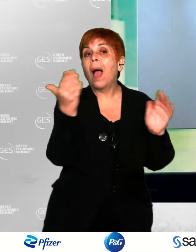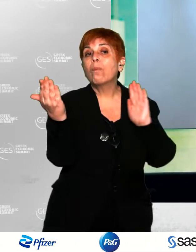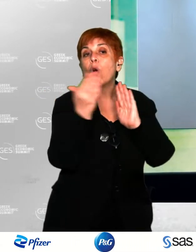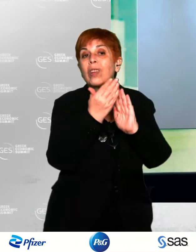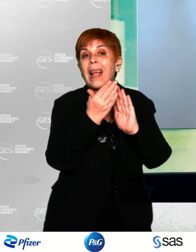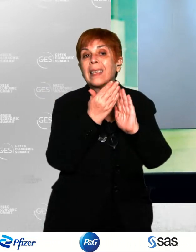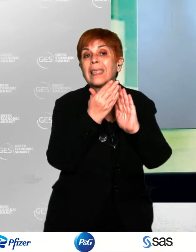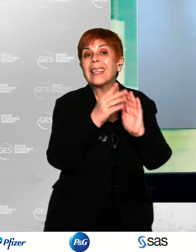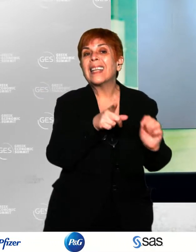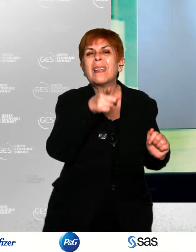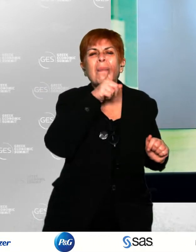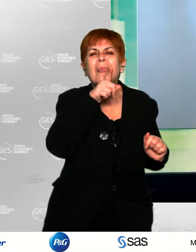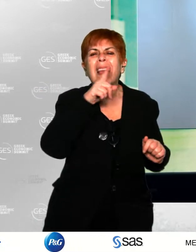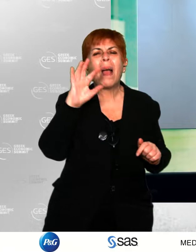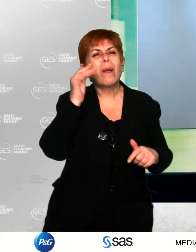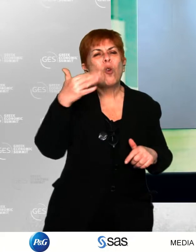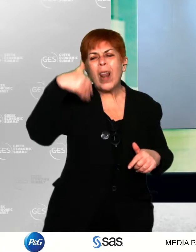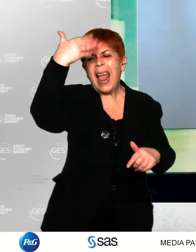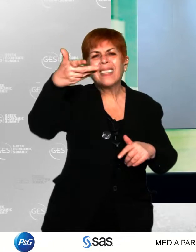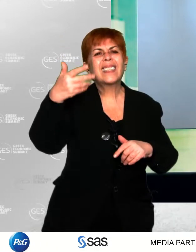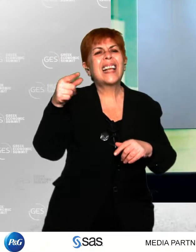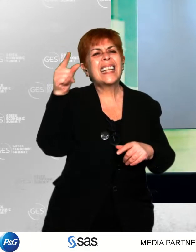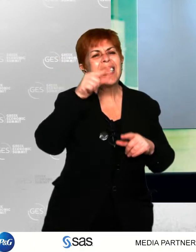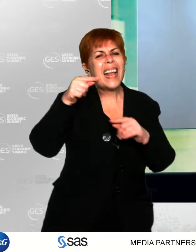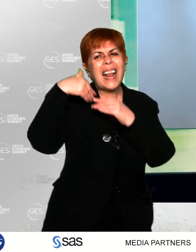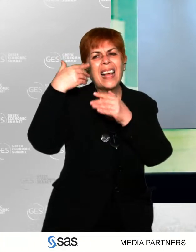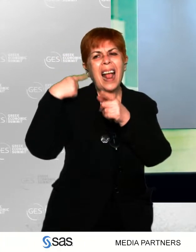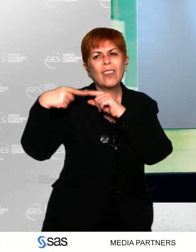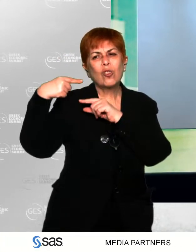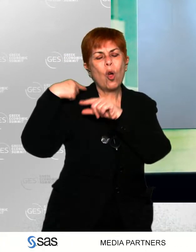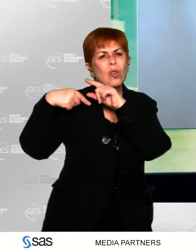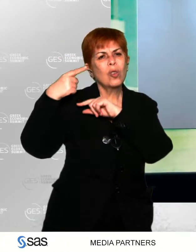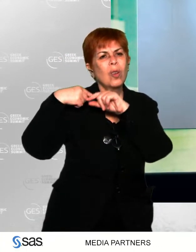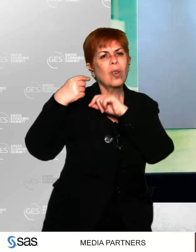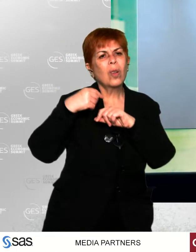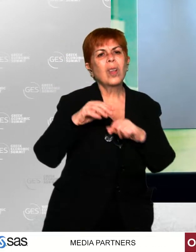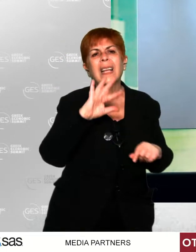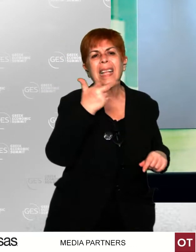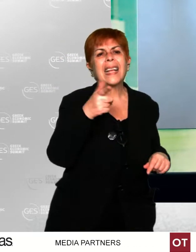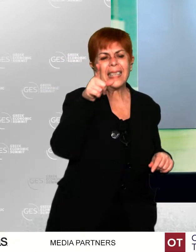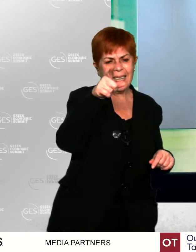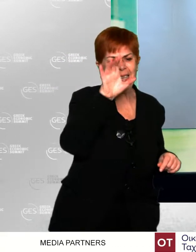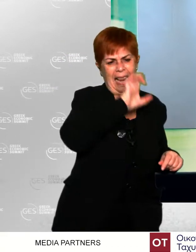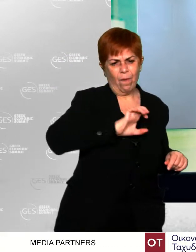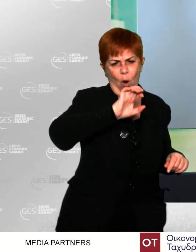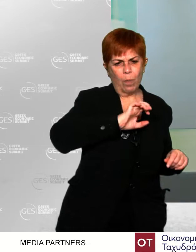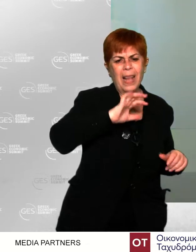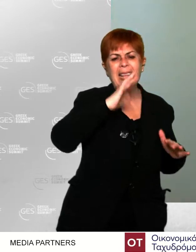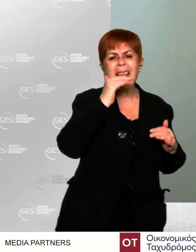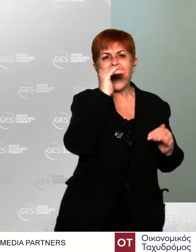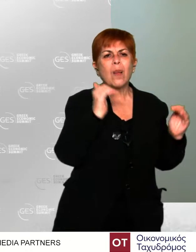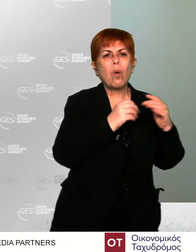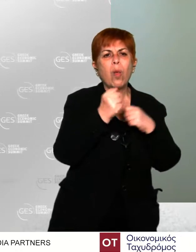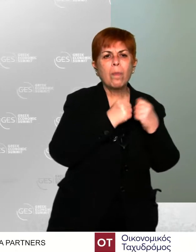spending for climate change infrastructure. Am I right? Well, let me try to